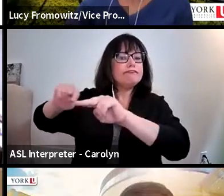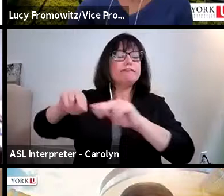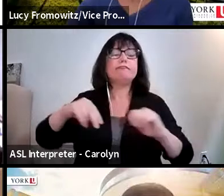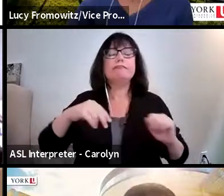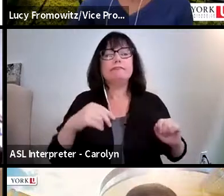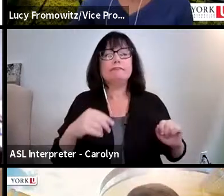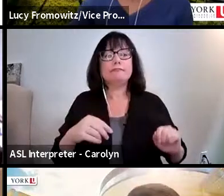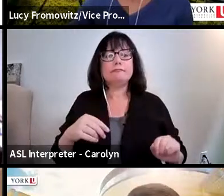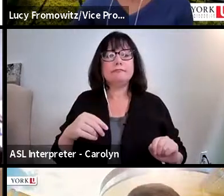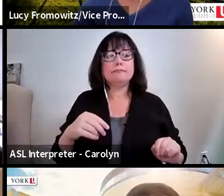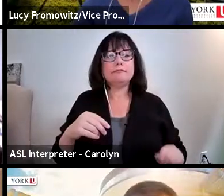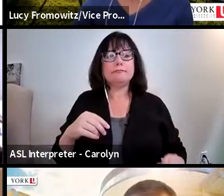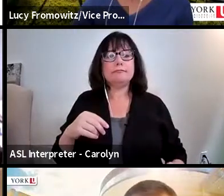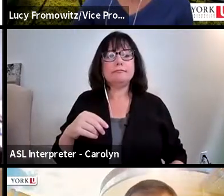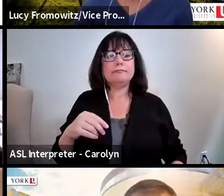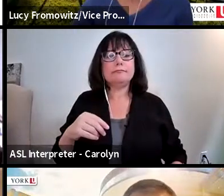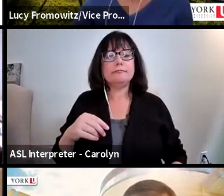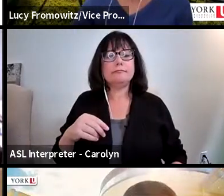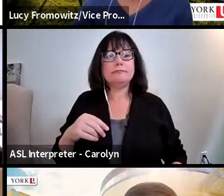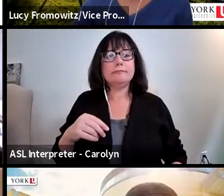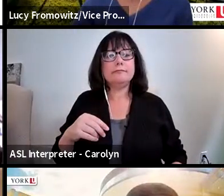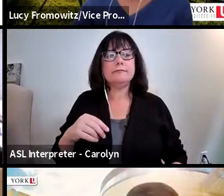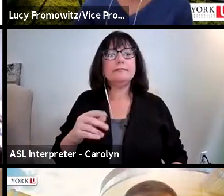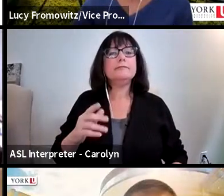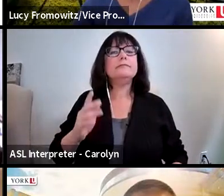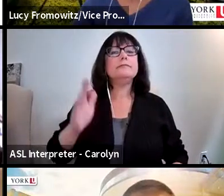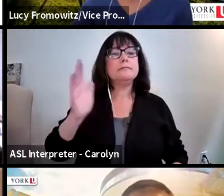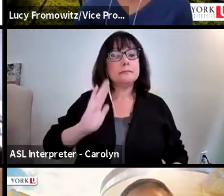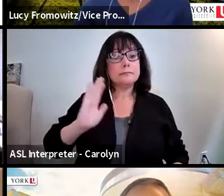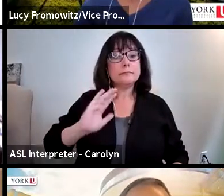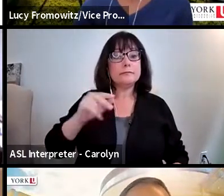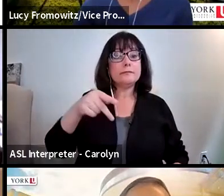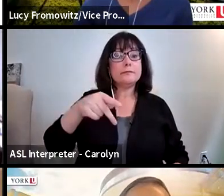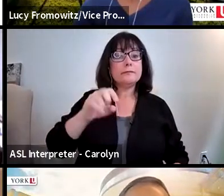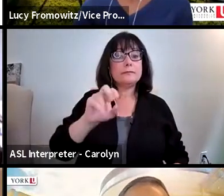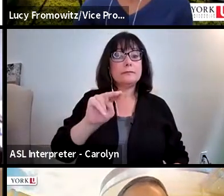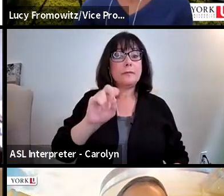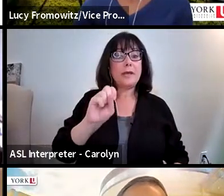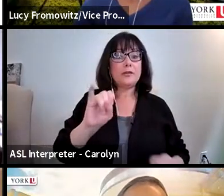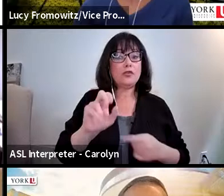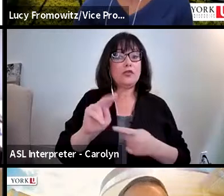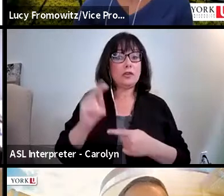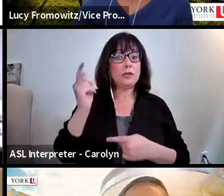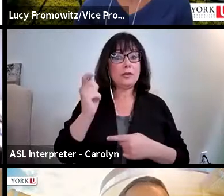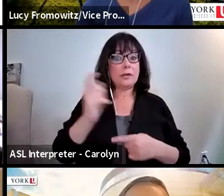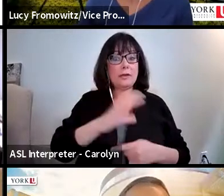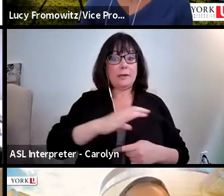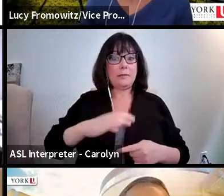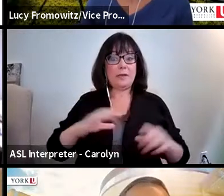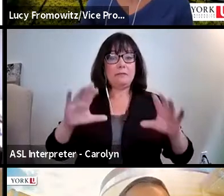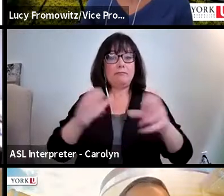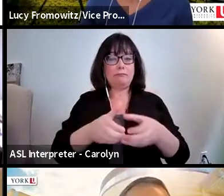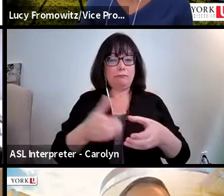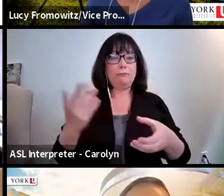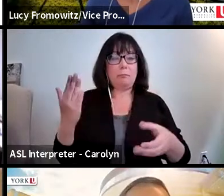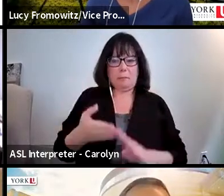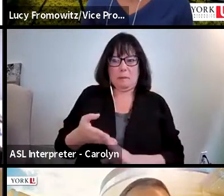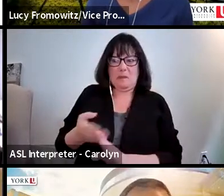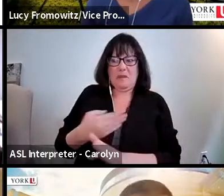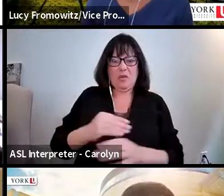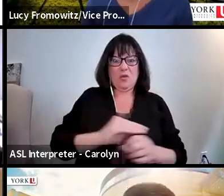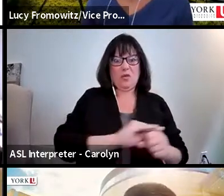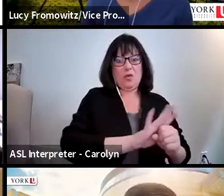a all university pension committee before this pandemic hit. But that committee actually hasn't met